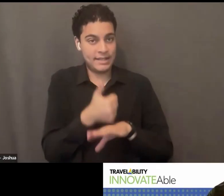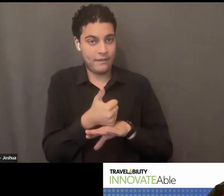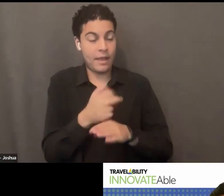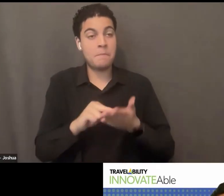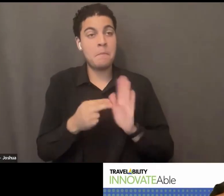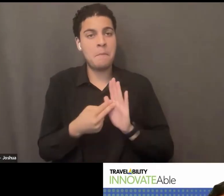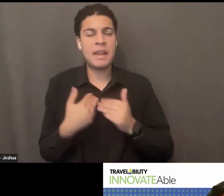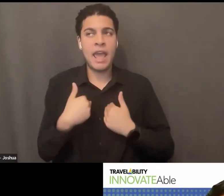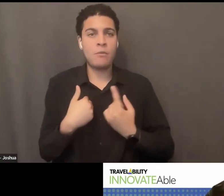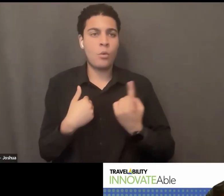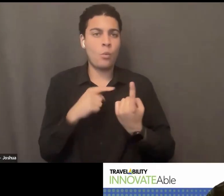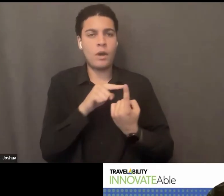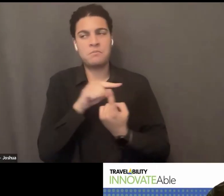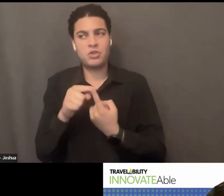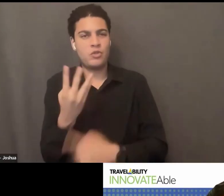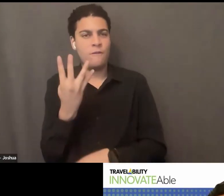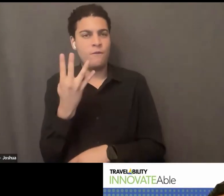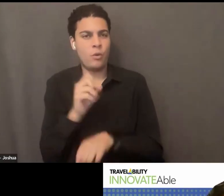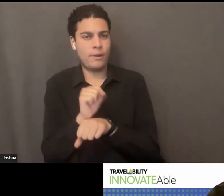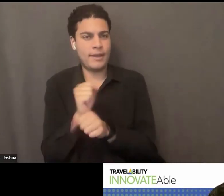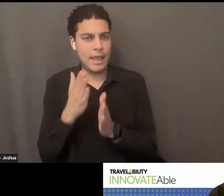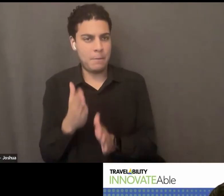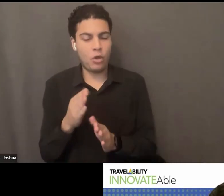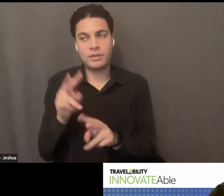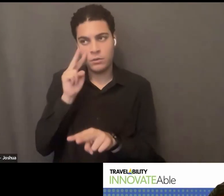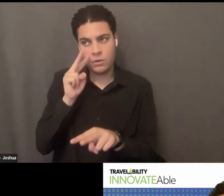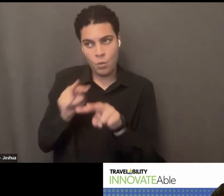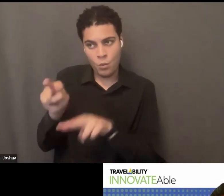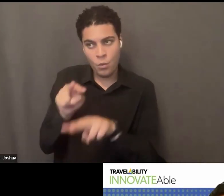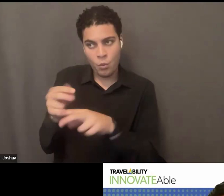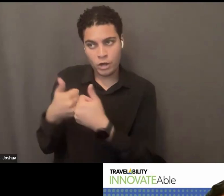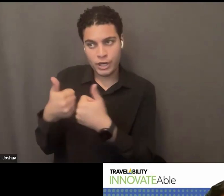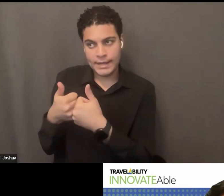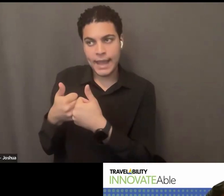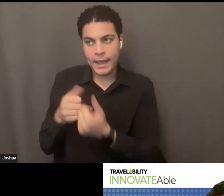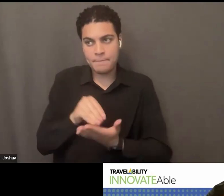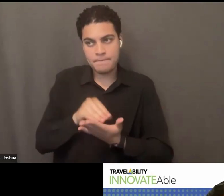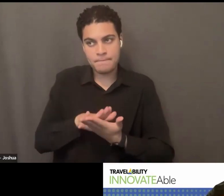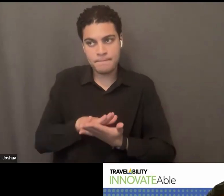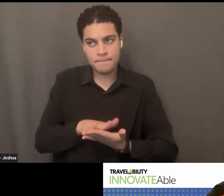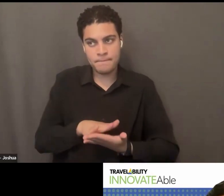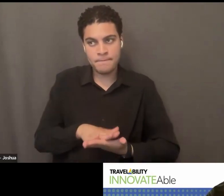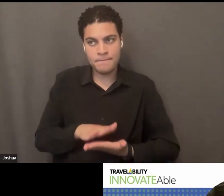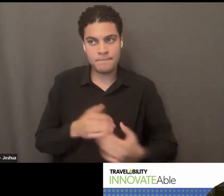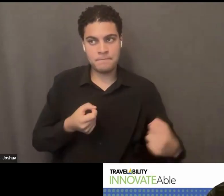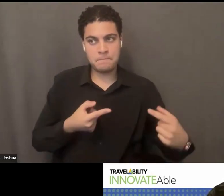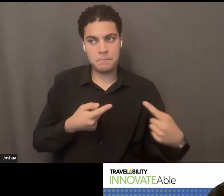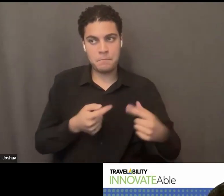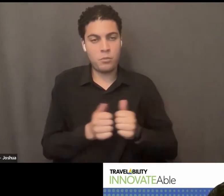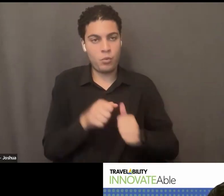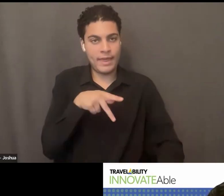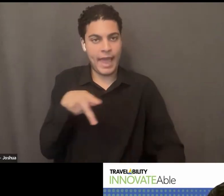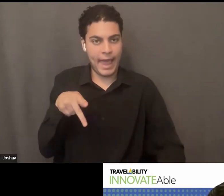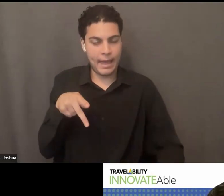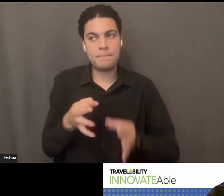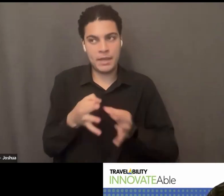looking at the game and retranscribing all the movement of the ball through the app. The app then sends the signals to the tablets in the